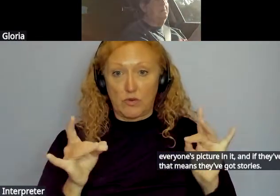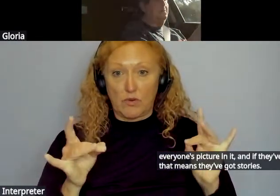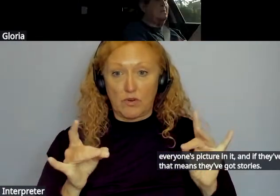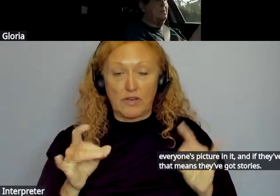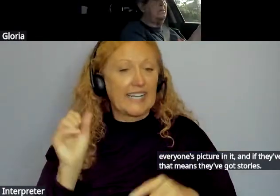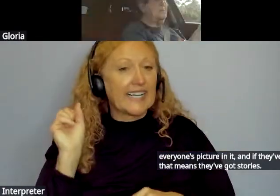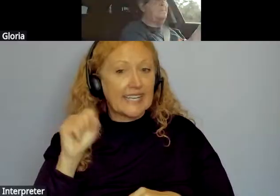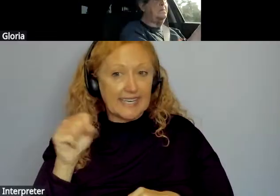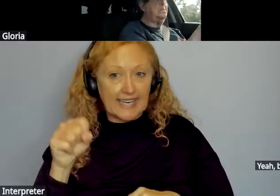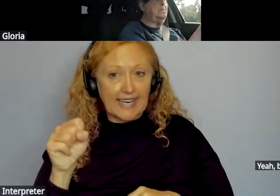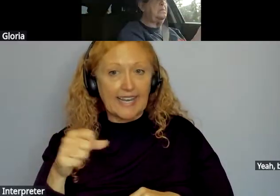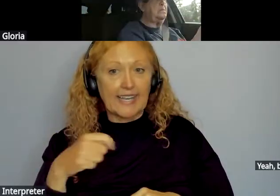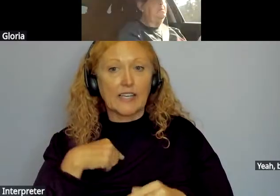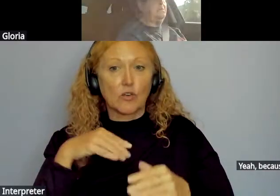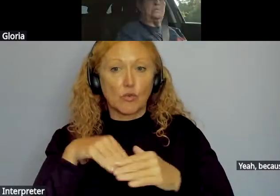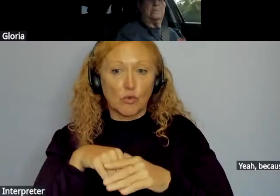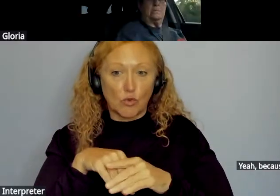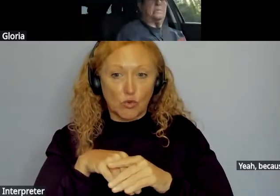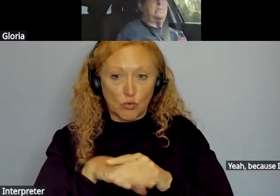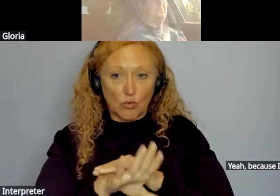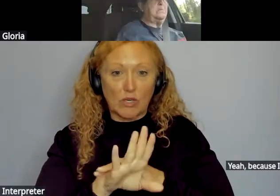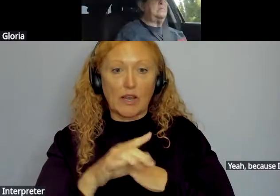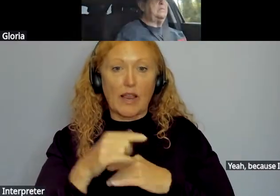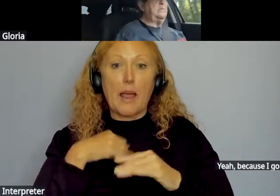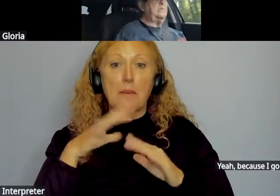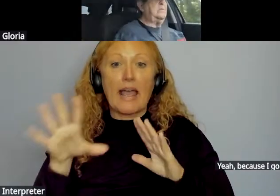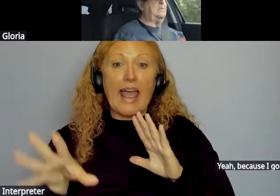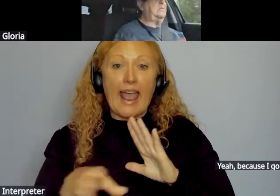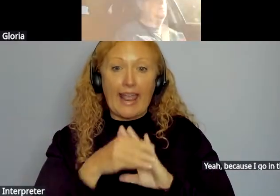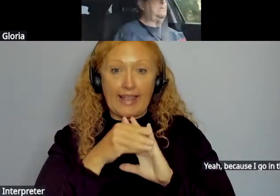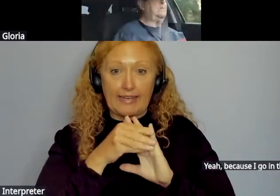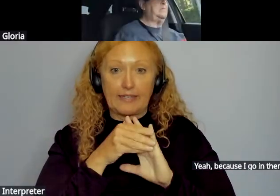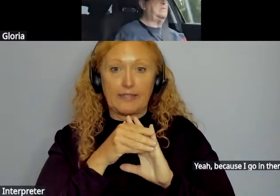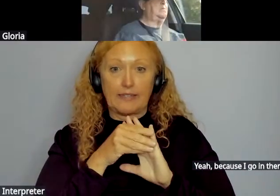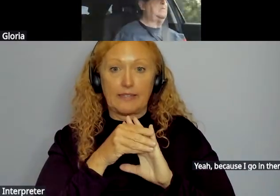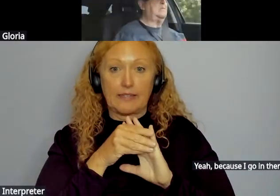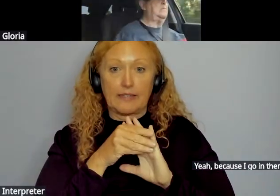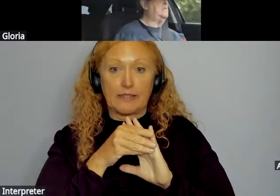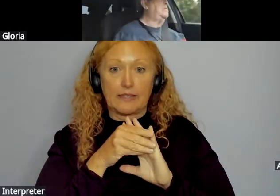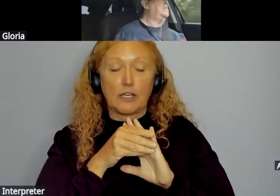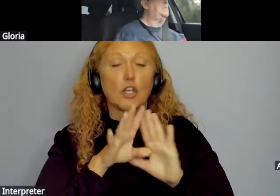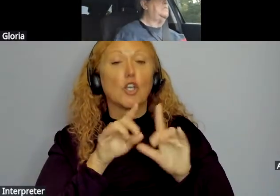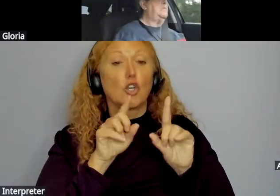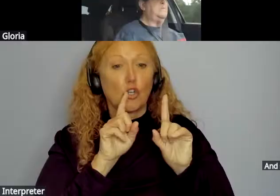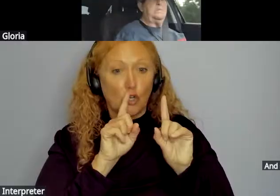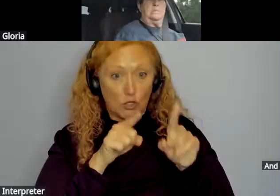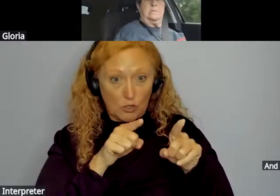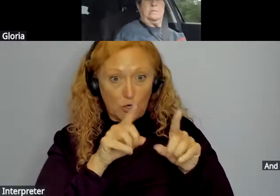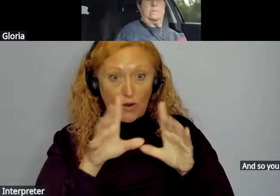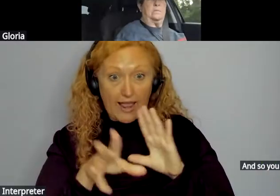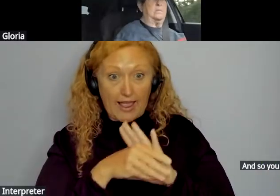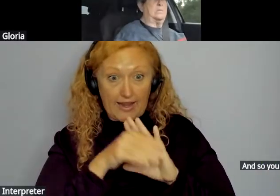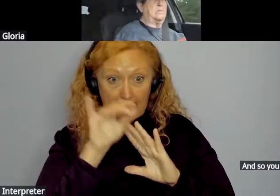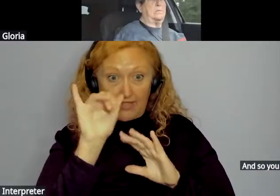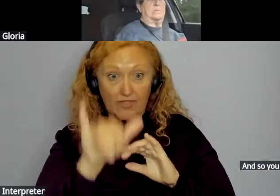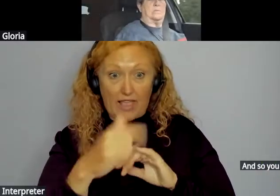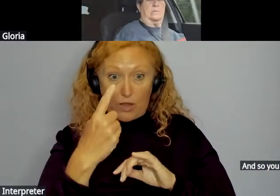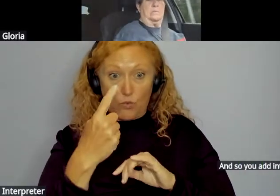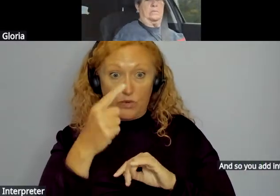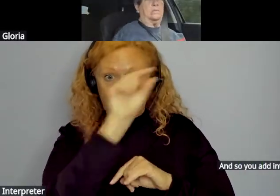Yeah, because I go in there and I'm just adding And so you add into that one up there,